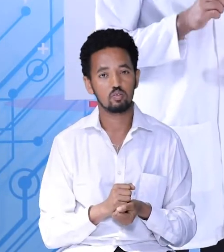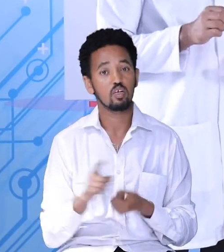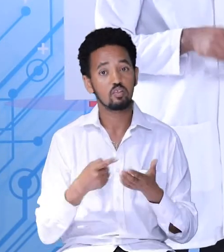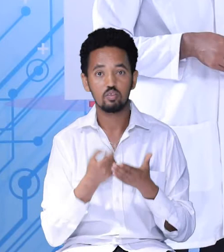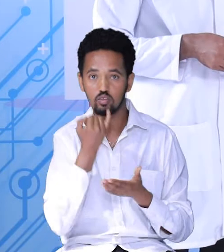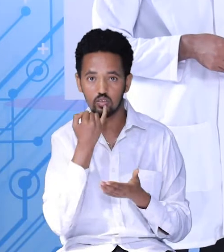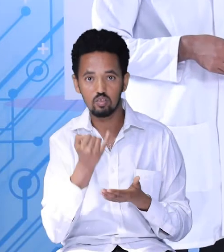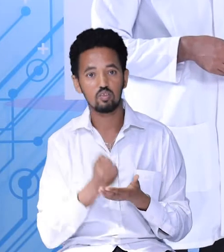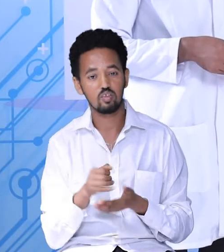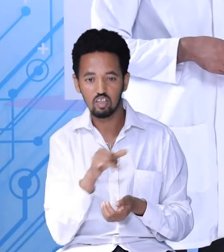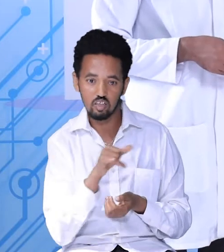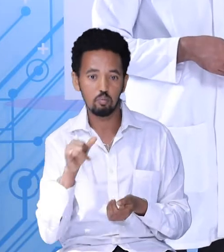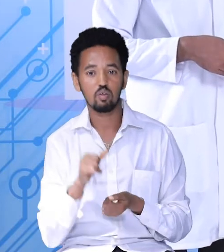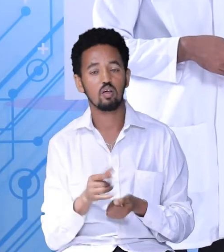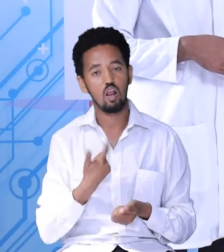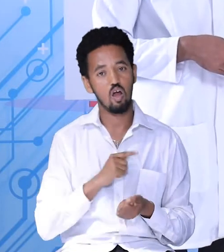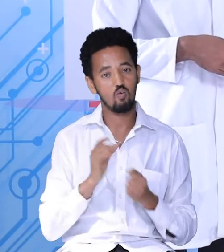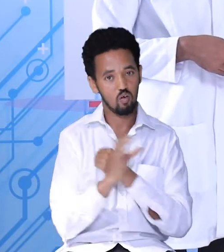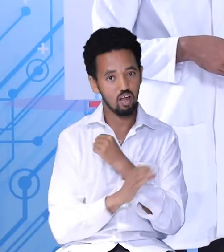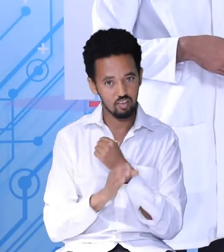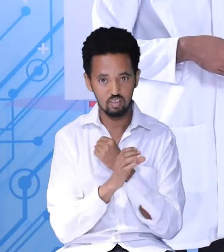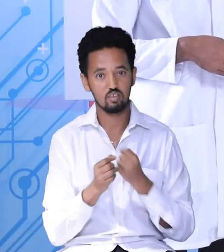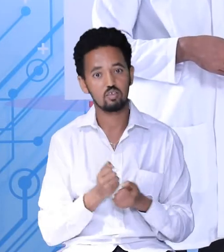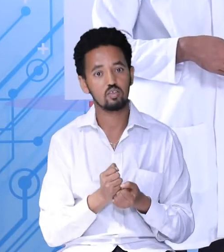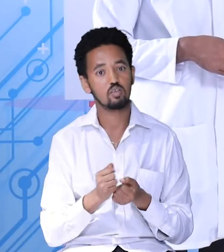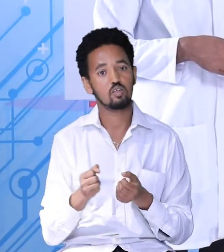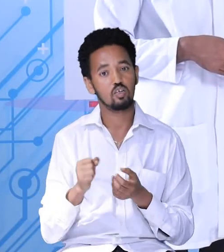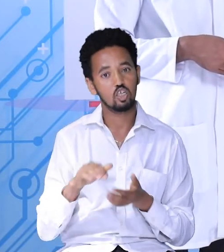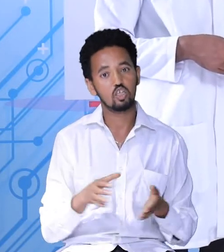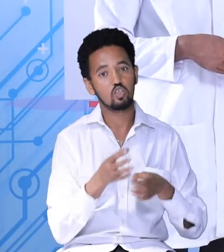this is the typical character of our country's situation.